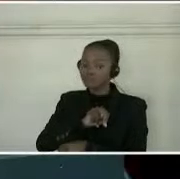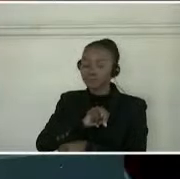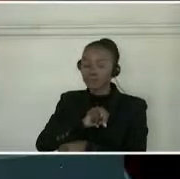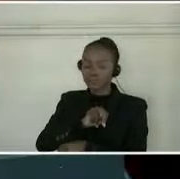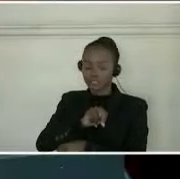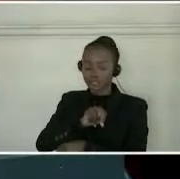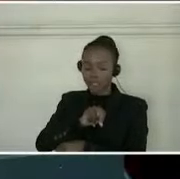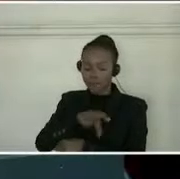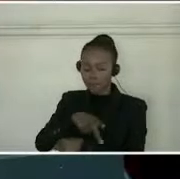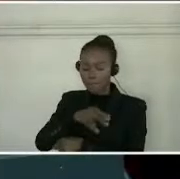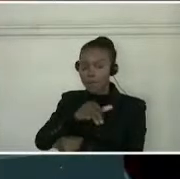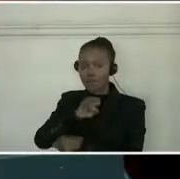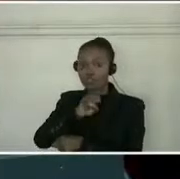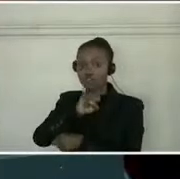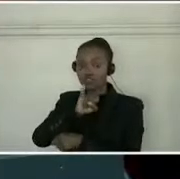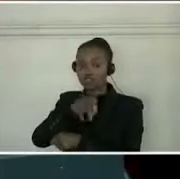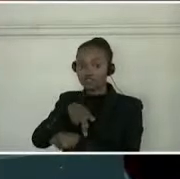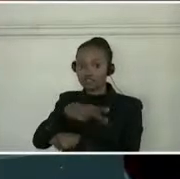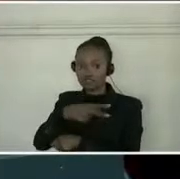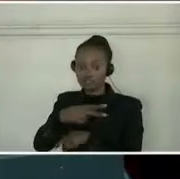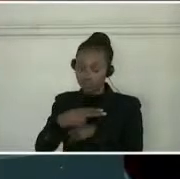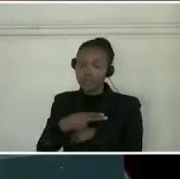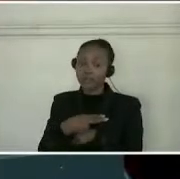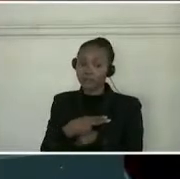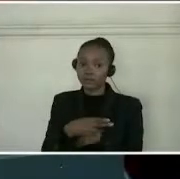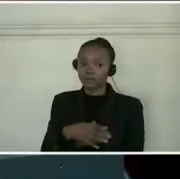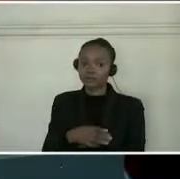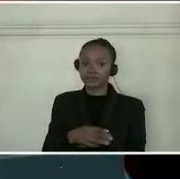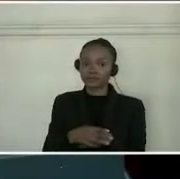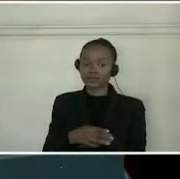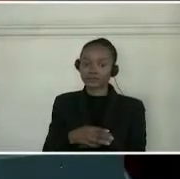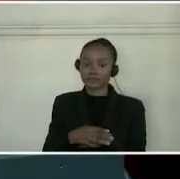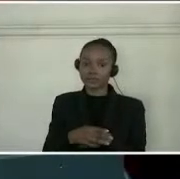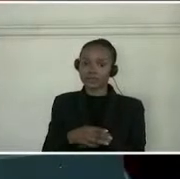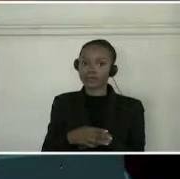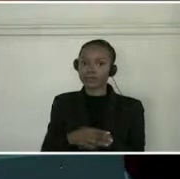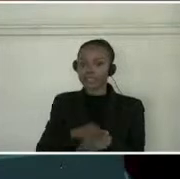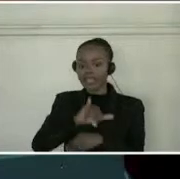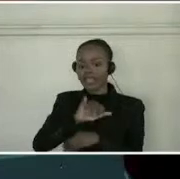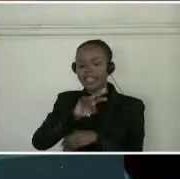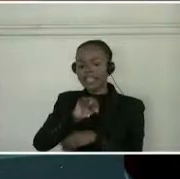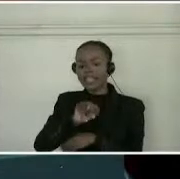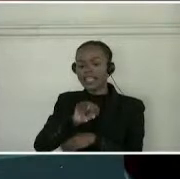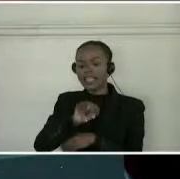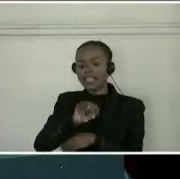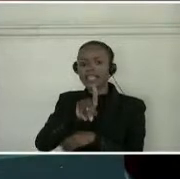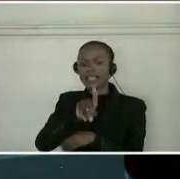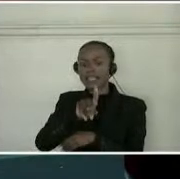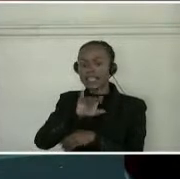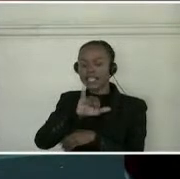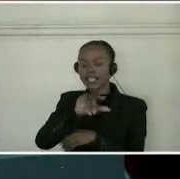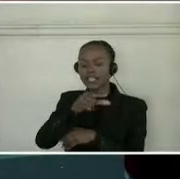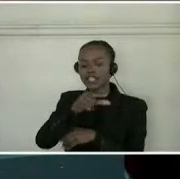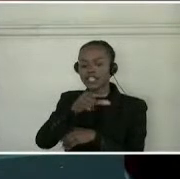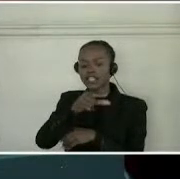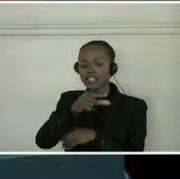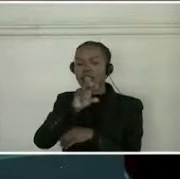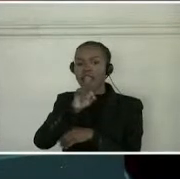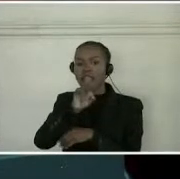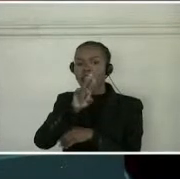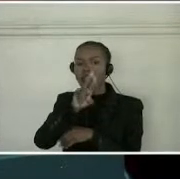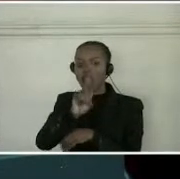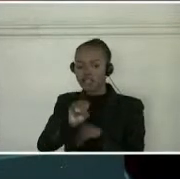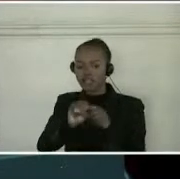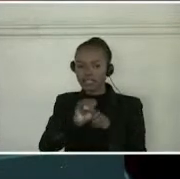last year indigenous games is one of the key lead flagship programs in promoting social